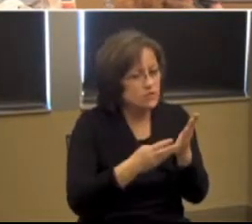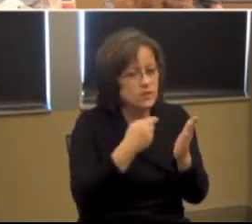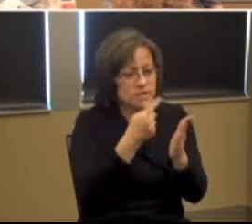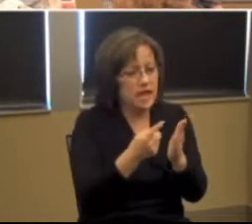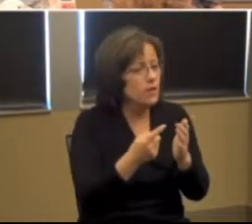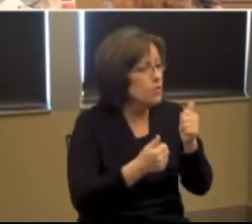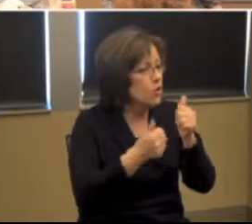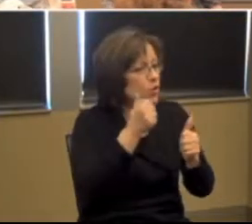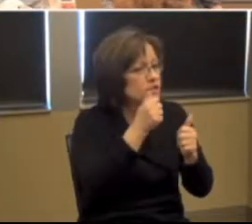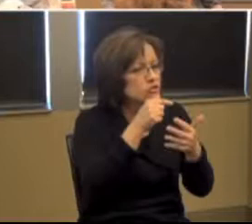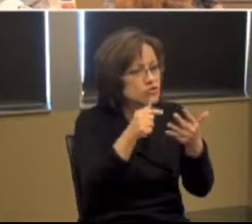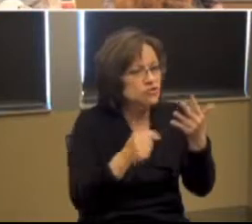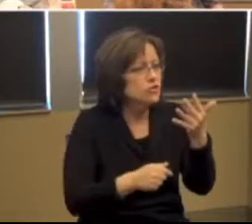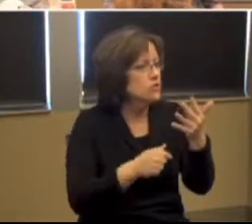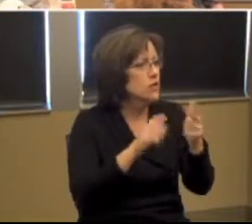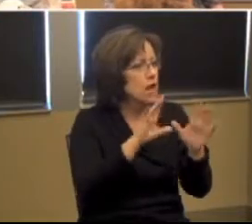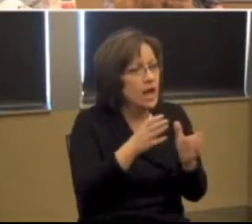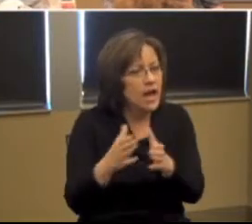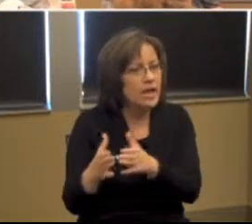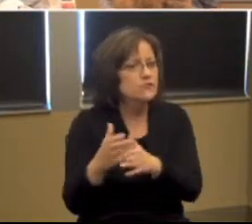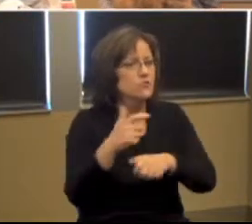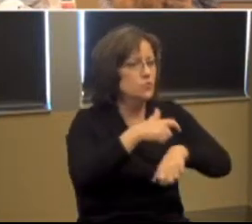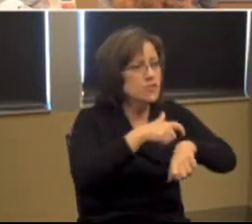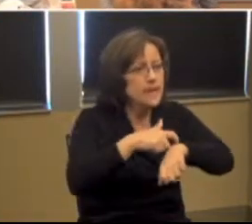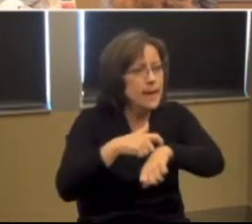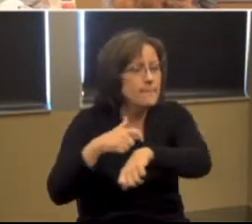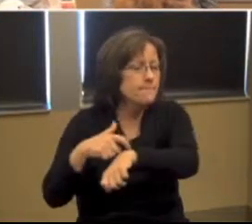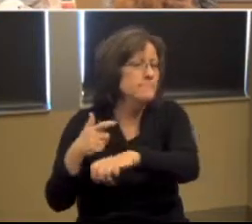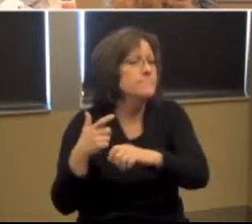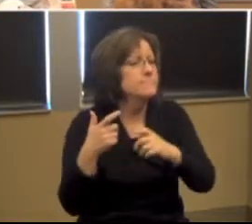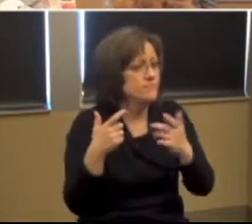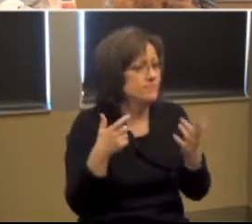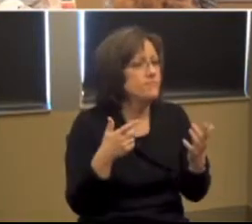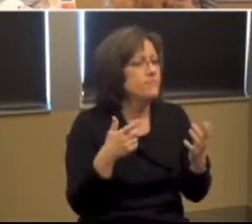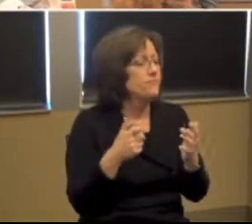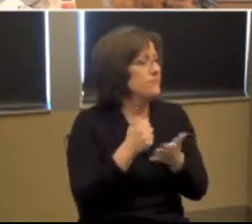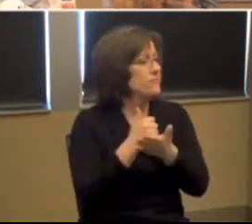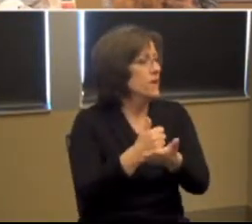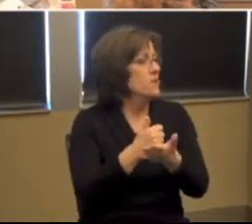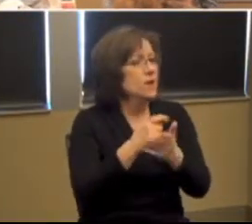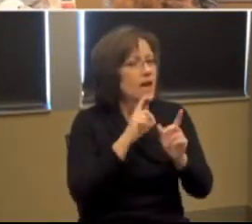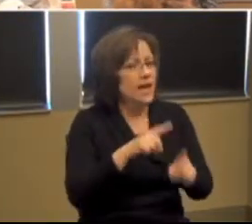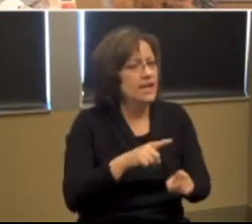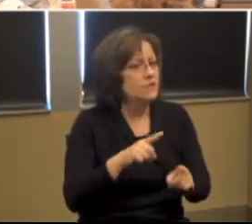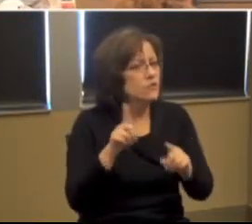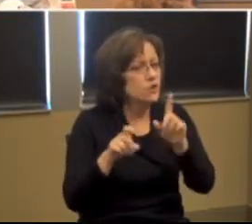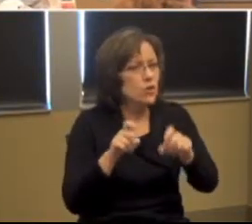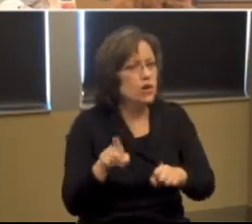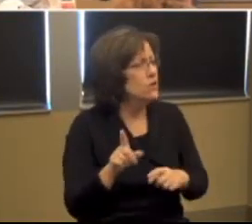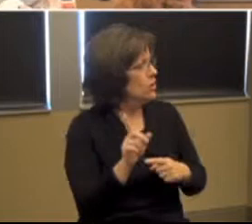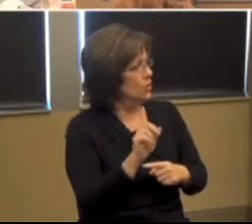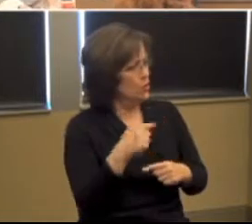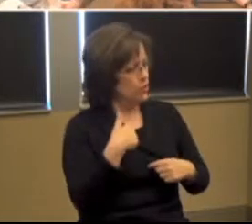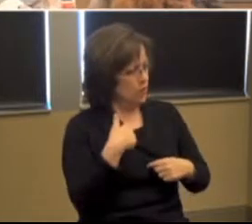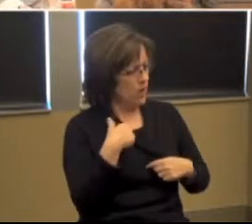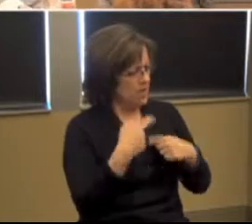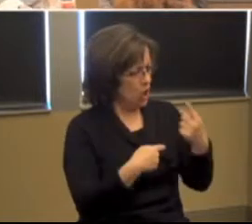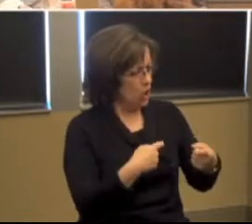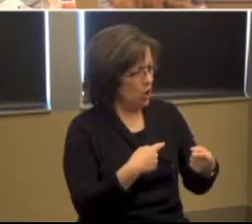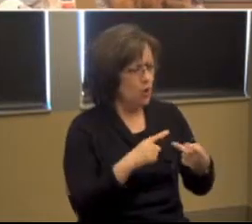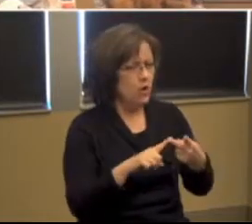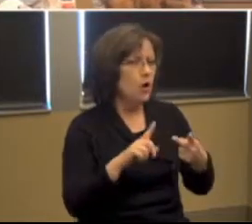and in what order, and helps them answer these questions: where do I go and what's